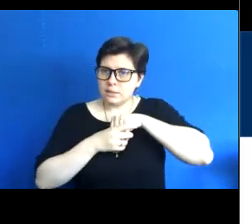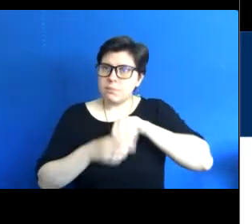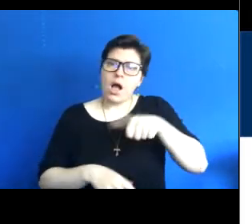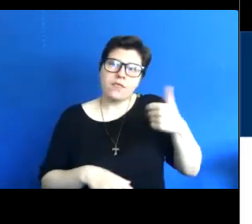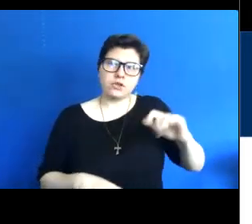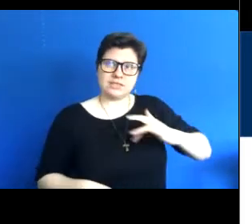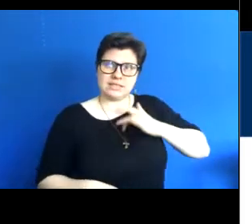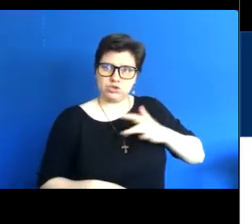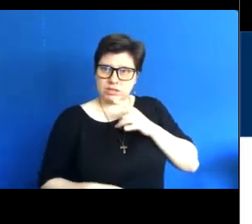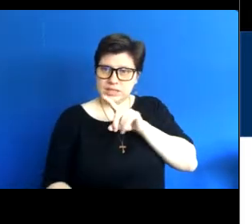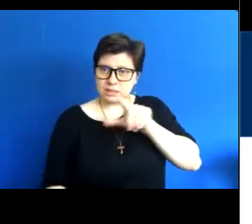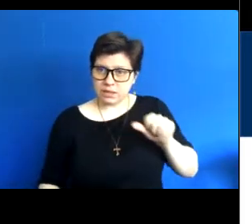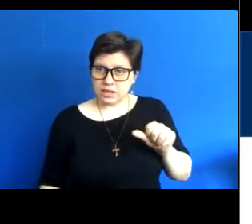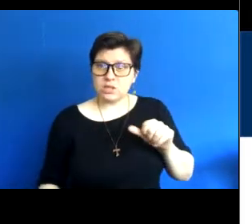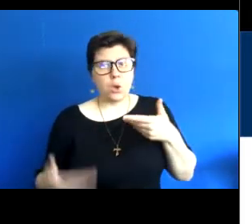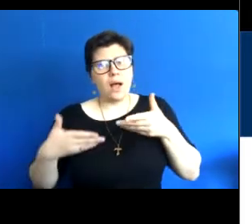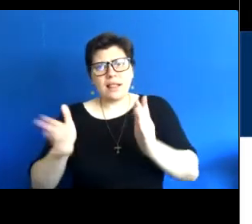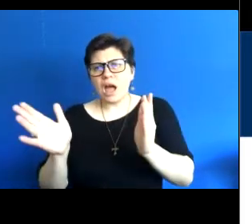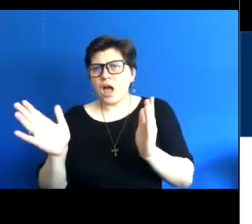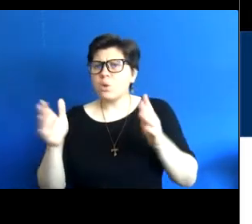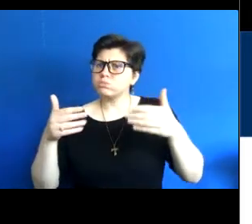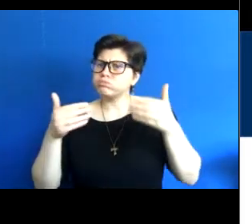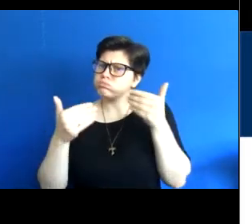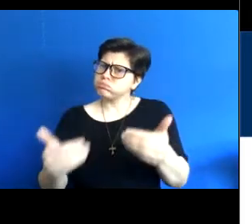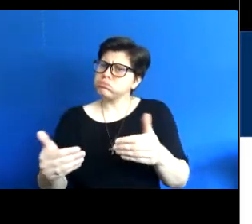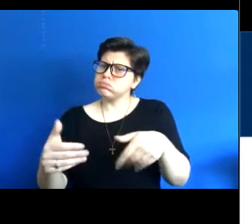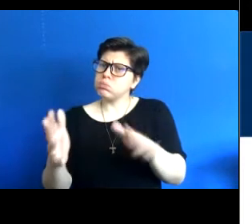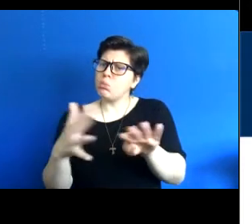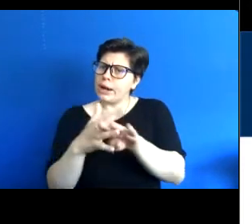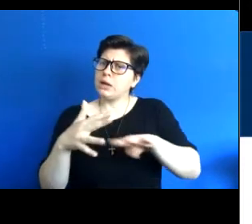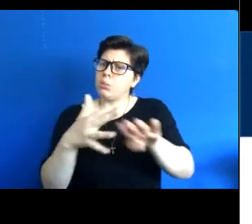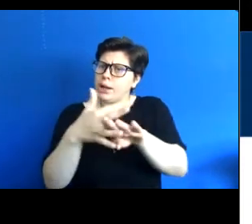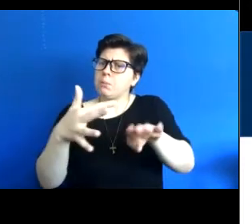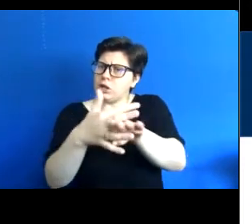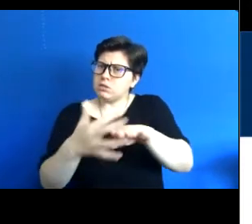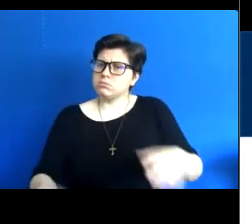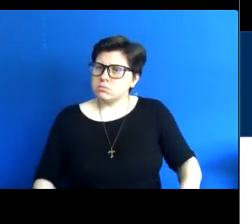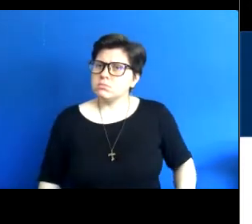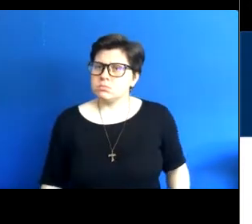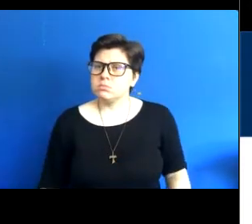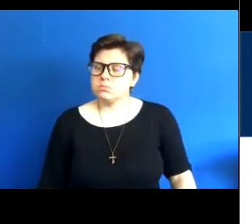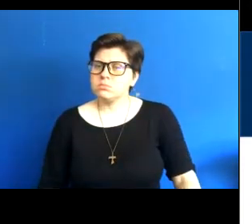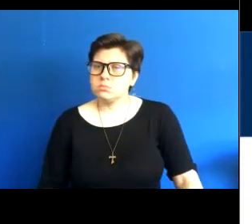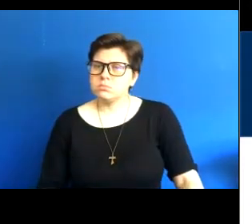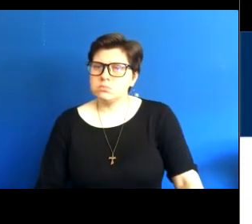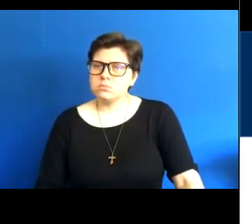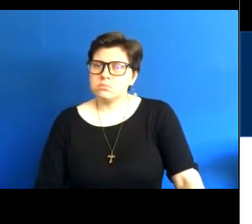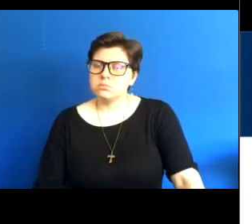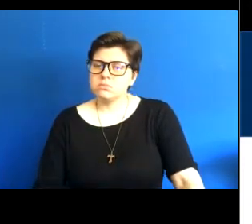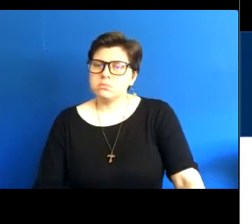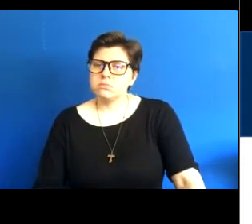disabilities. So let's allow for that. Let's allow for those breaks.